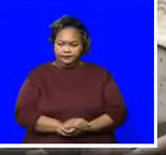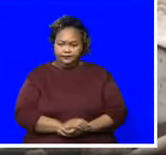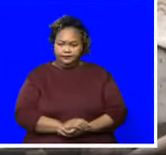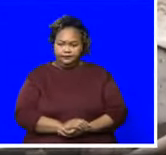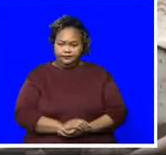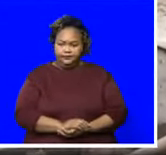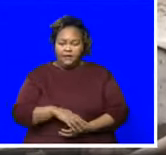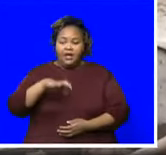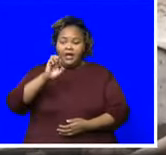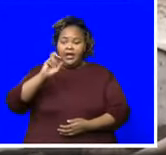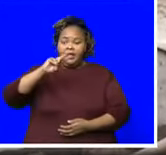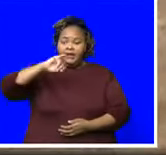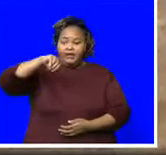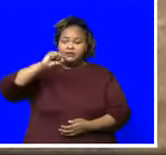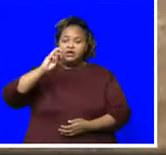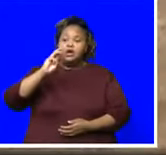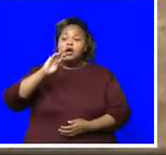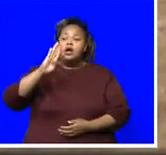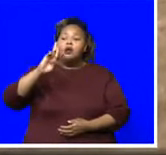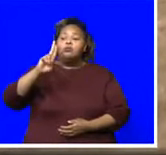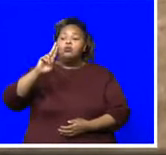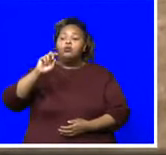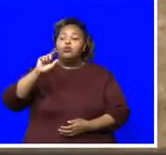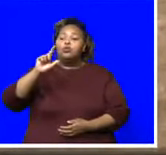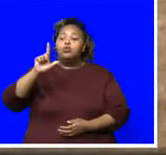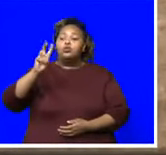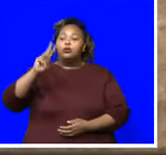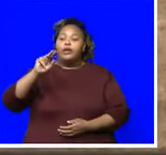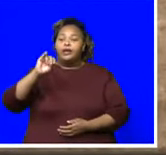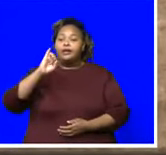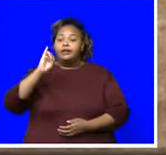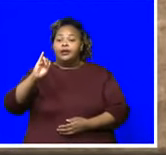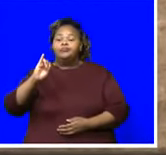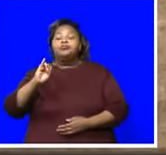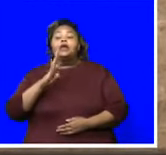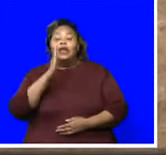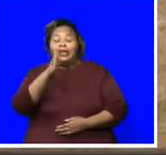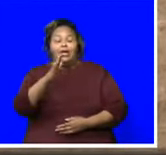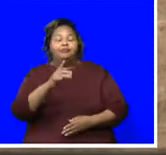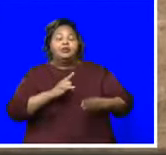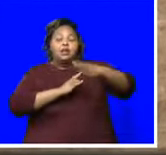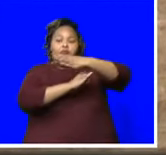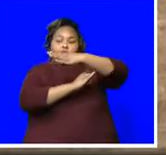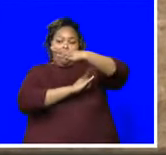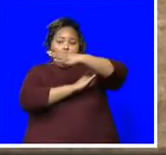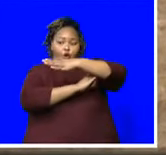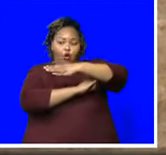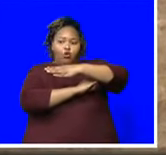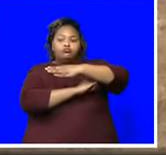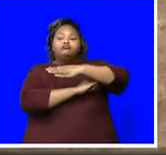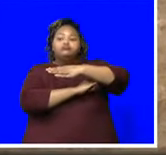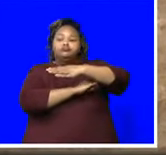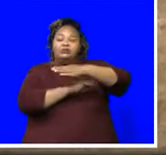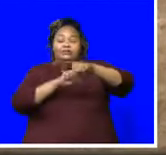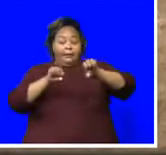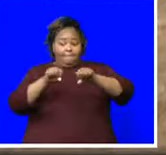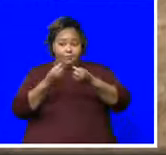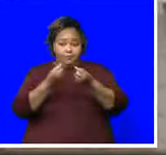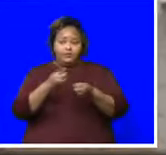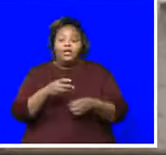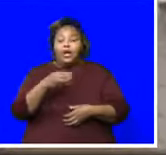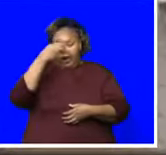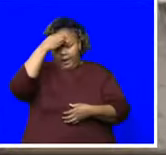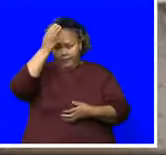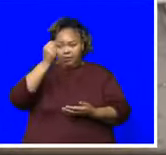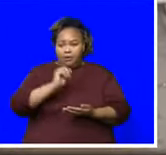lebeseliyingodi yesiveni sasenjabulweni, hulumende wasukumanga lamakhulu emagonso wakhipha imali lengetulu kwetikitsi letine temalangeni